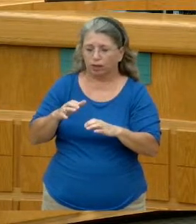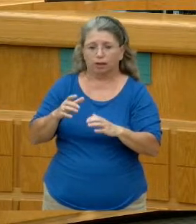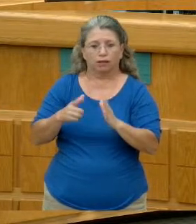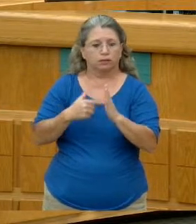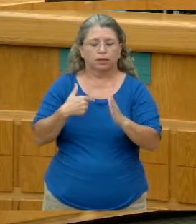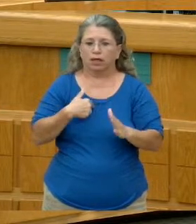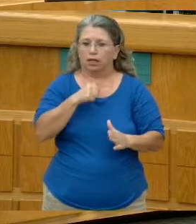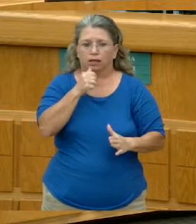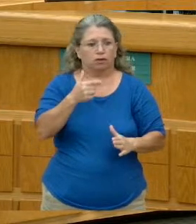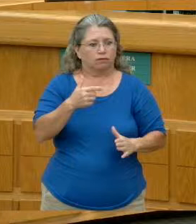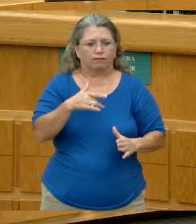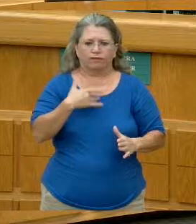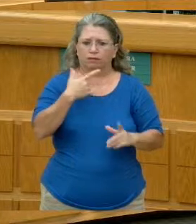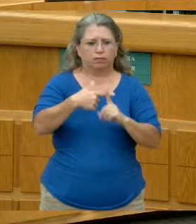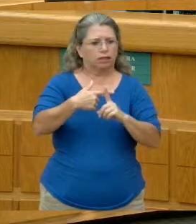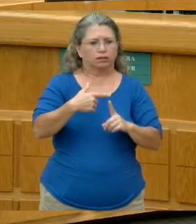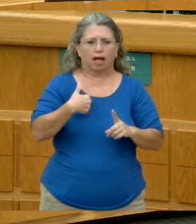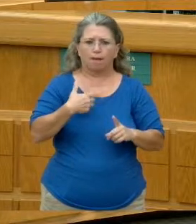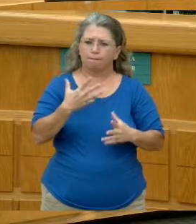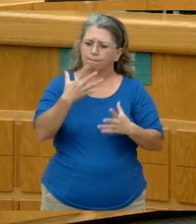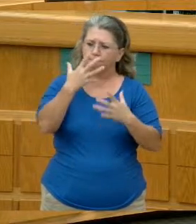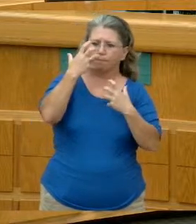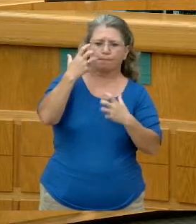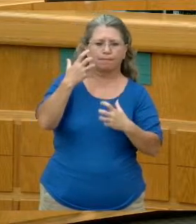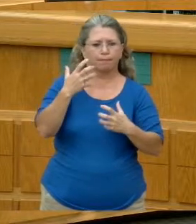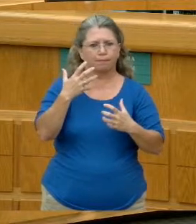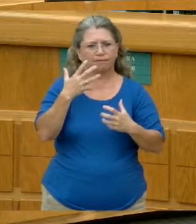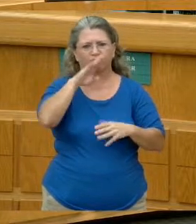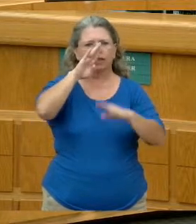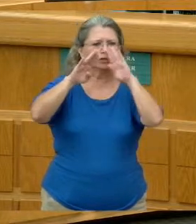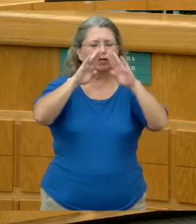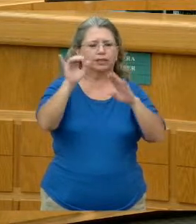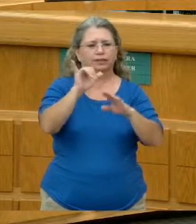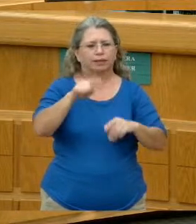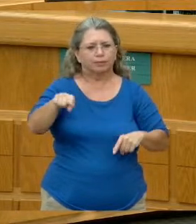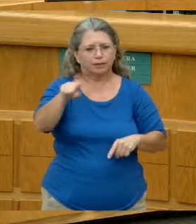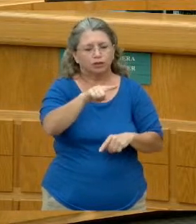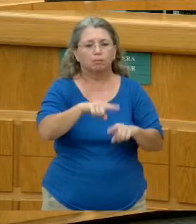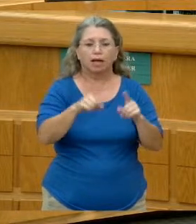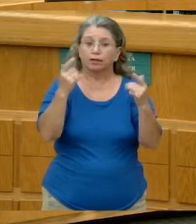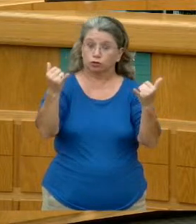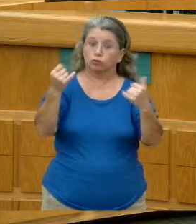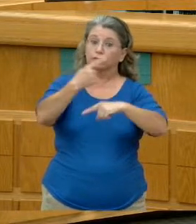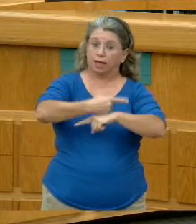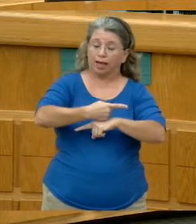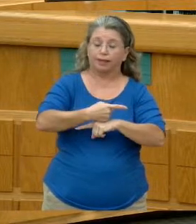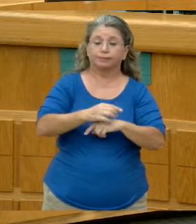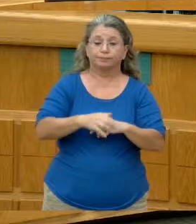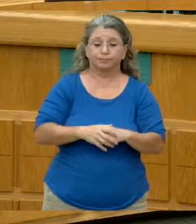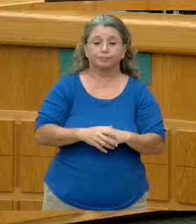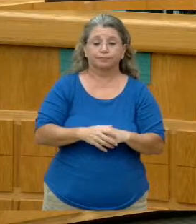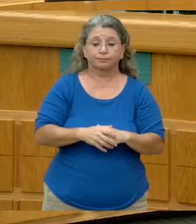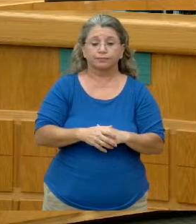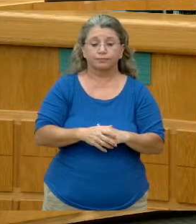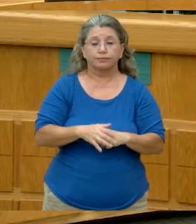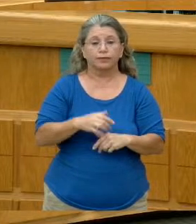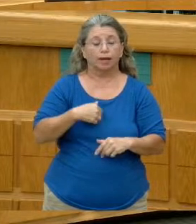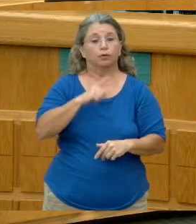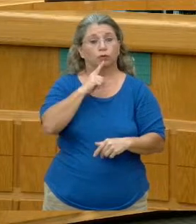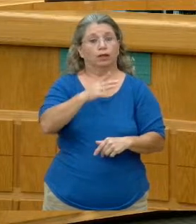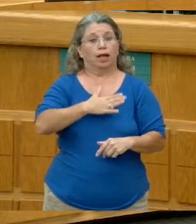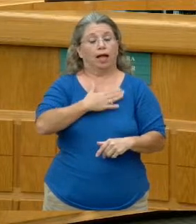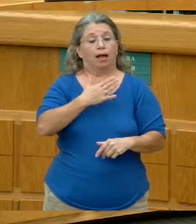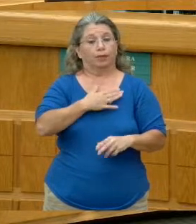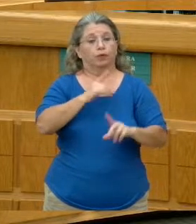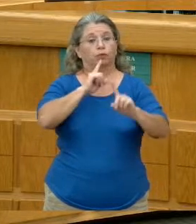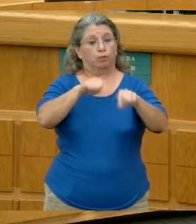I'm mad and angry and frustrated, just like all of you. But you know what? Today, I am really happy to say I